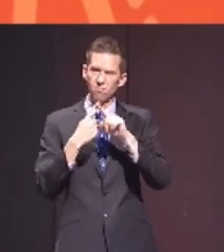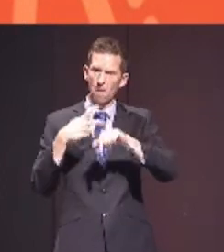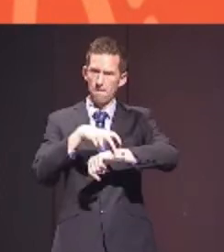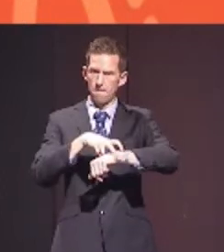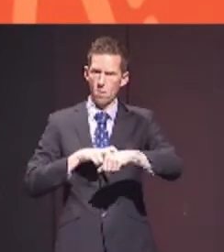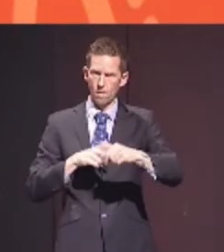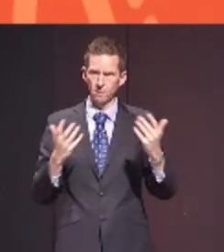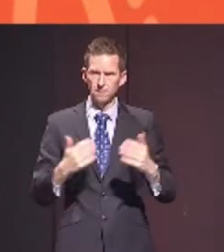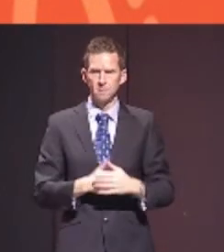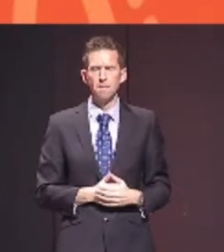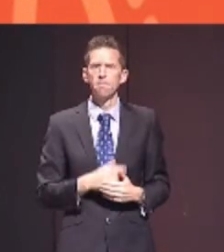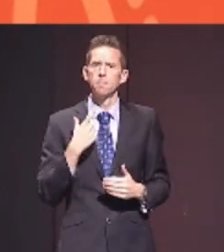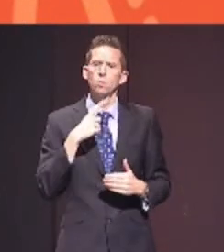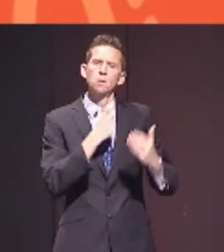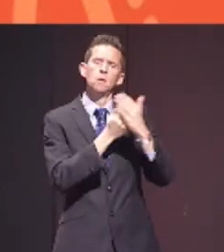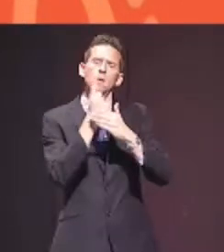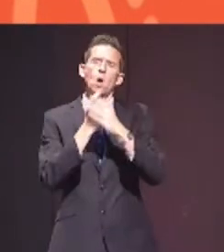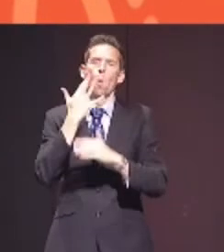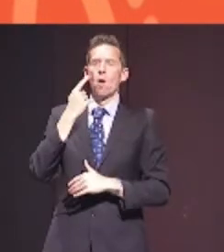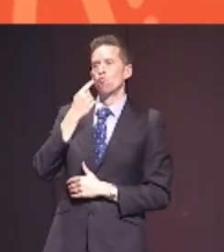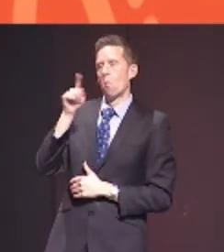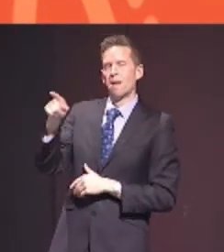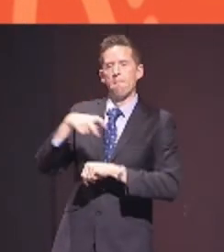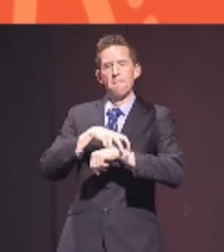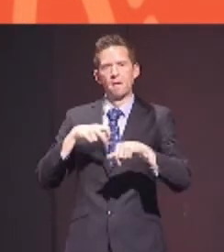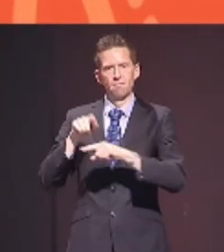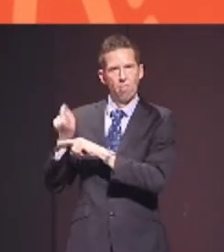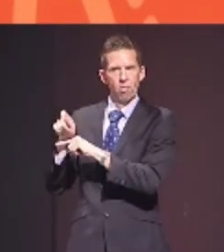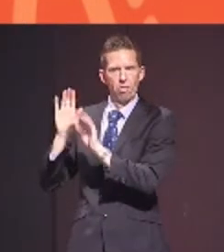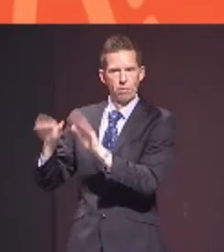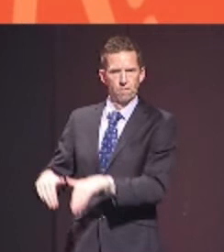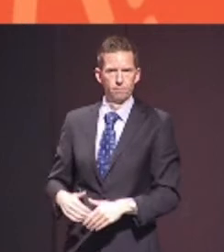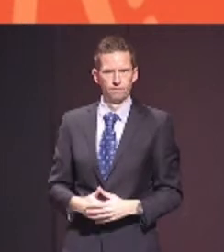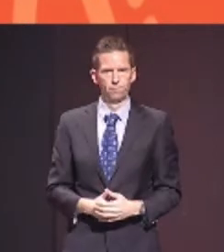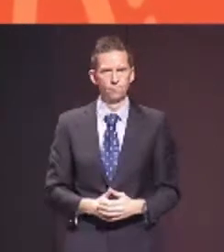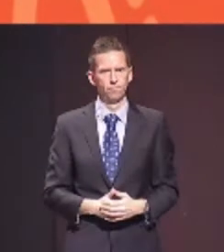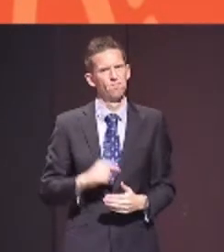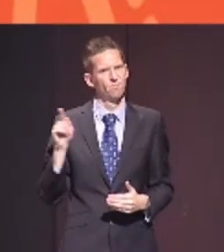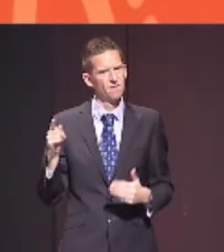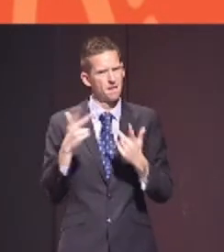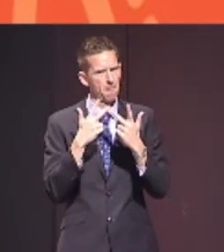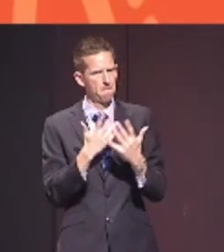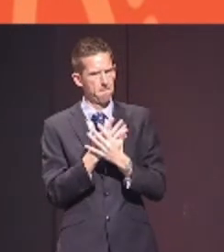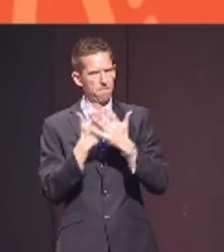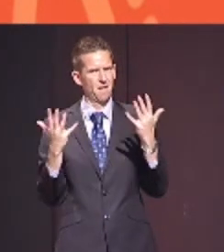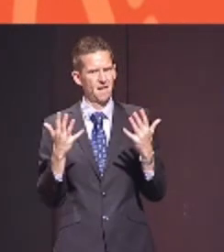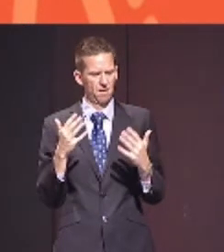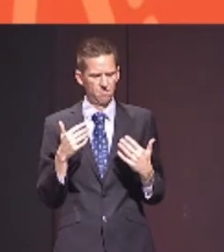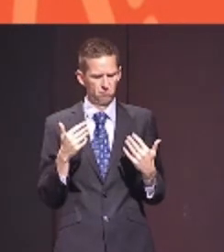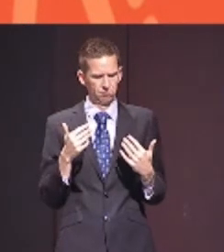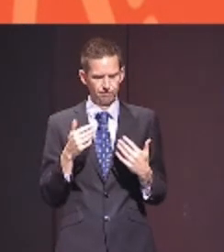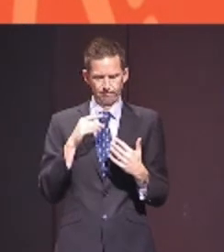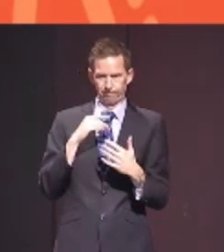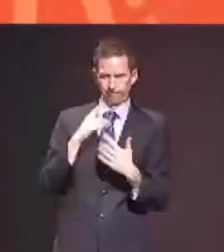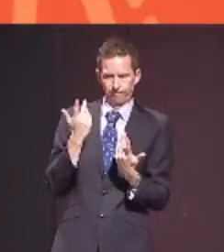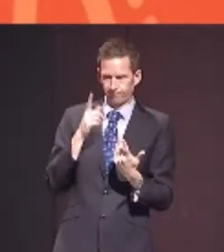well, because the cases, when they are reported, they are not taken seriously. So this is another big cycle of